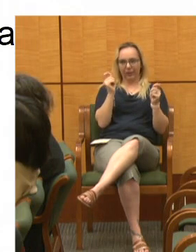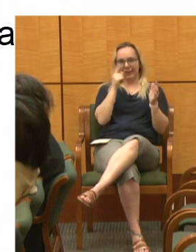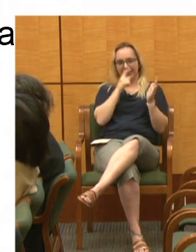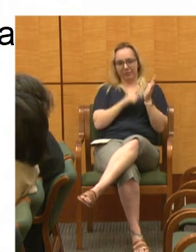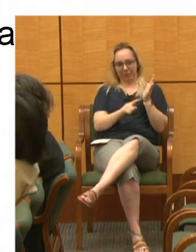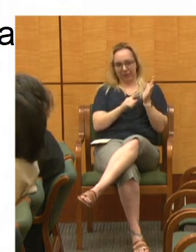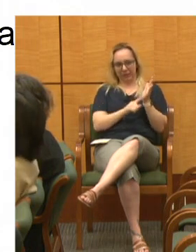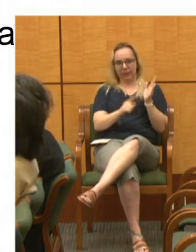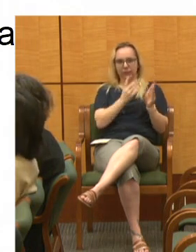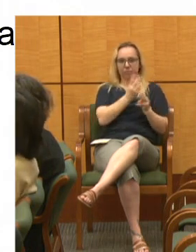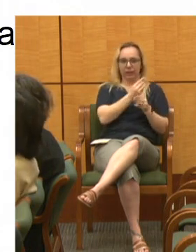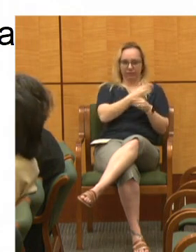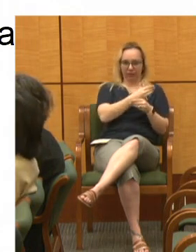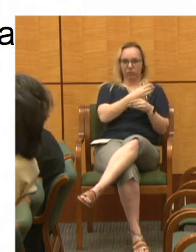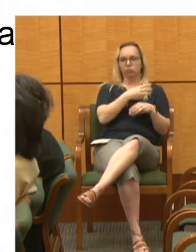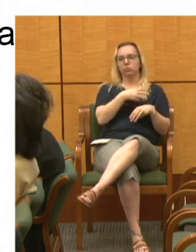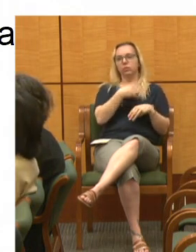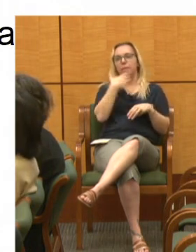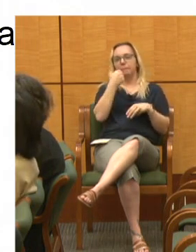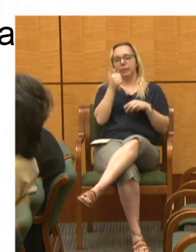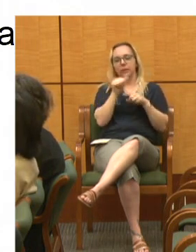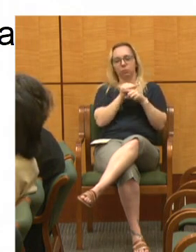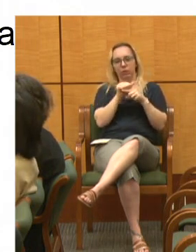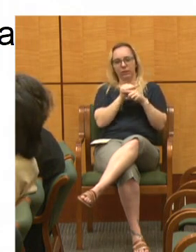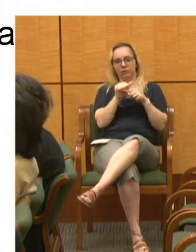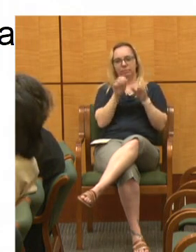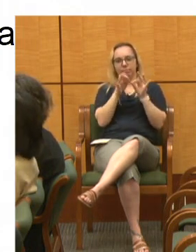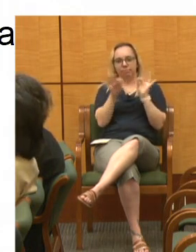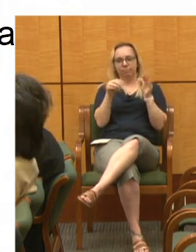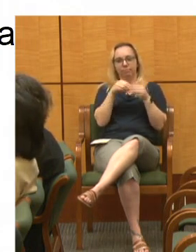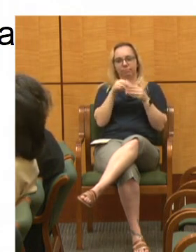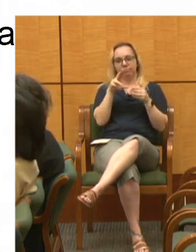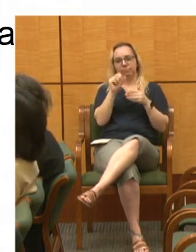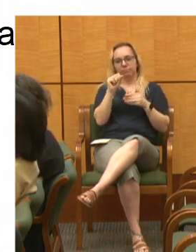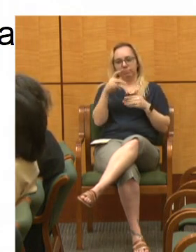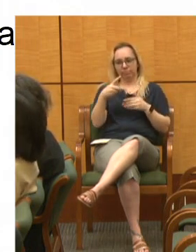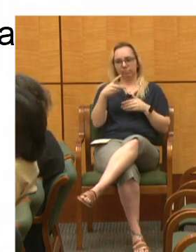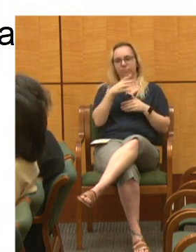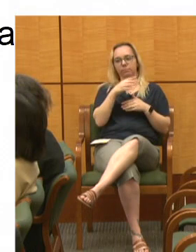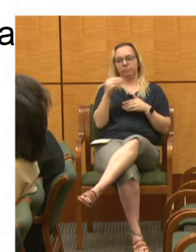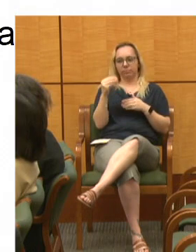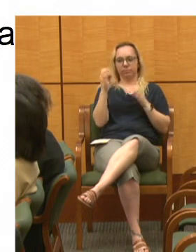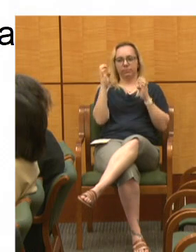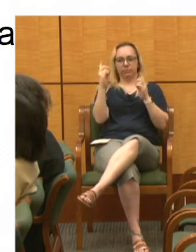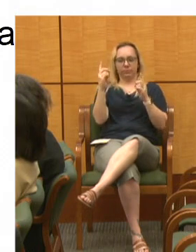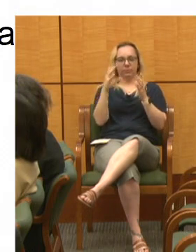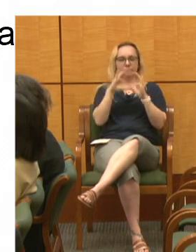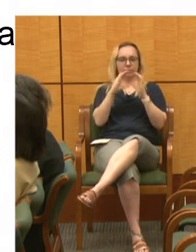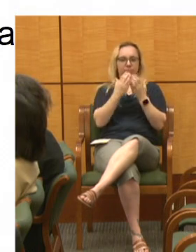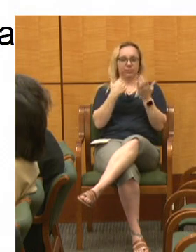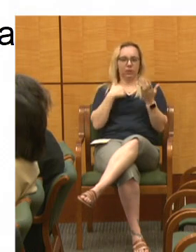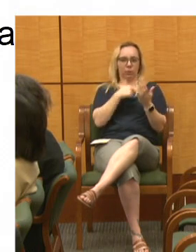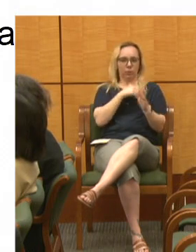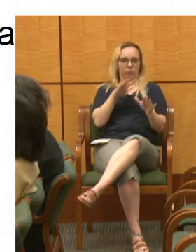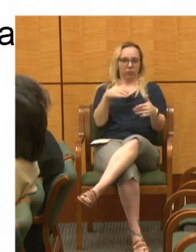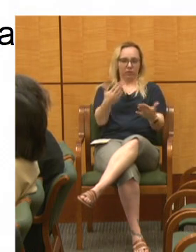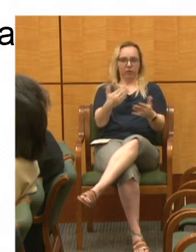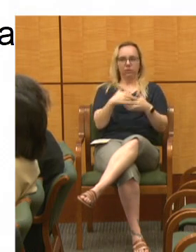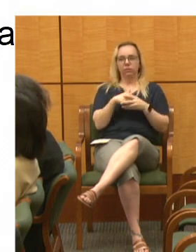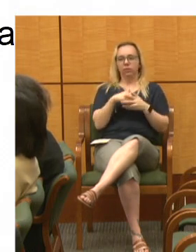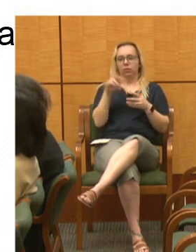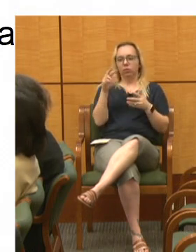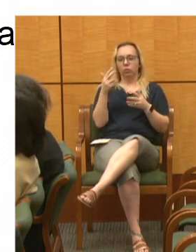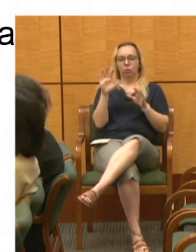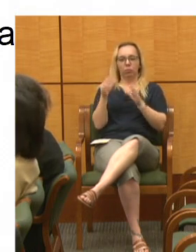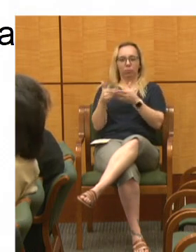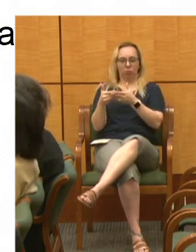It is also a best practice stated in USP as well as in the educational courses that we provide that third-party